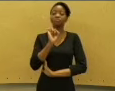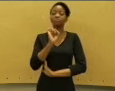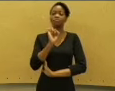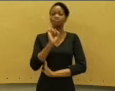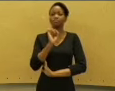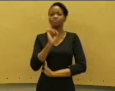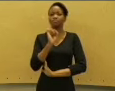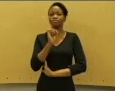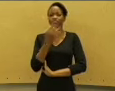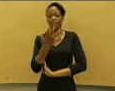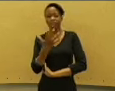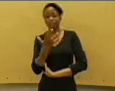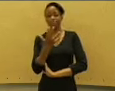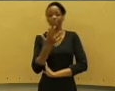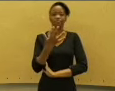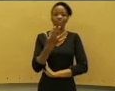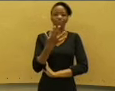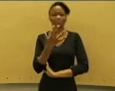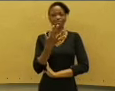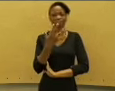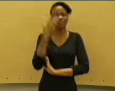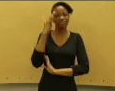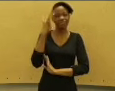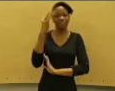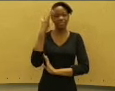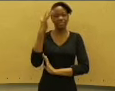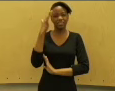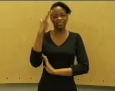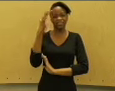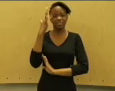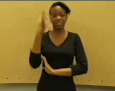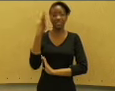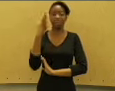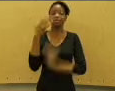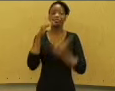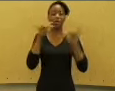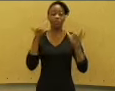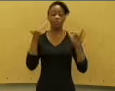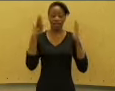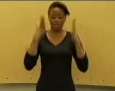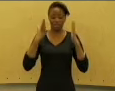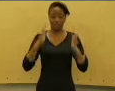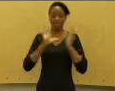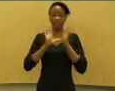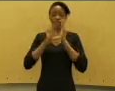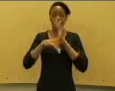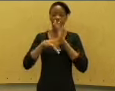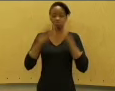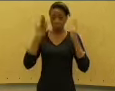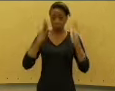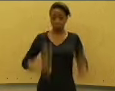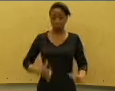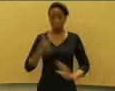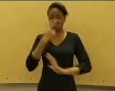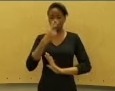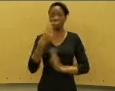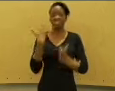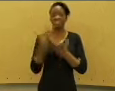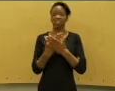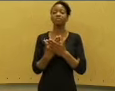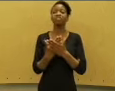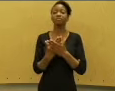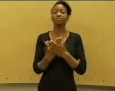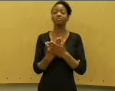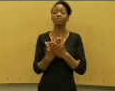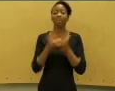reimagine the circle with people with visible physical disabilities. And I need to make the distinction that when we're talking